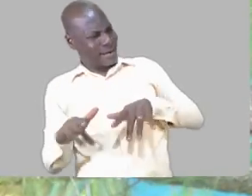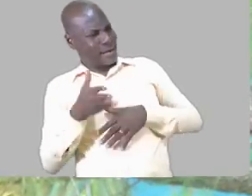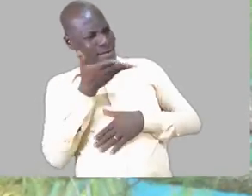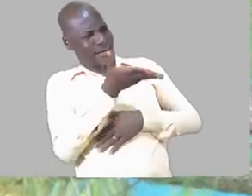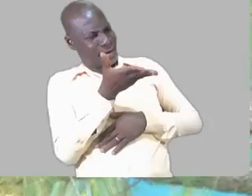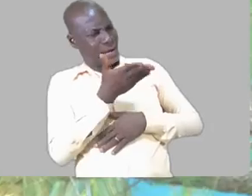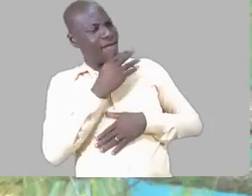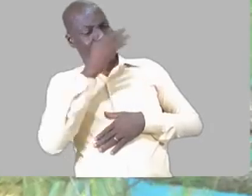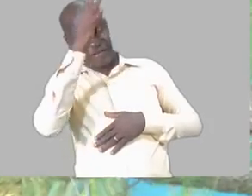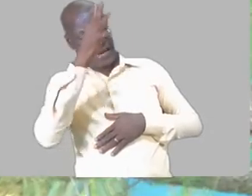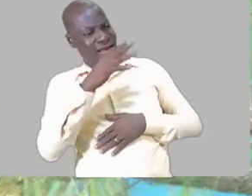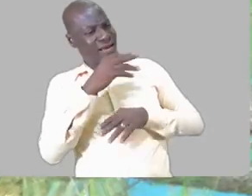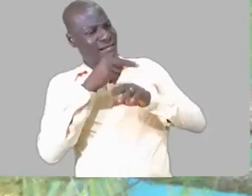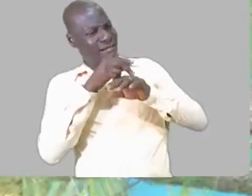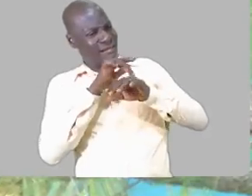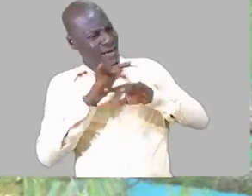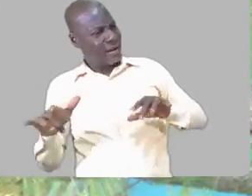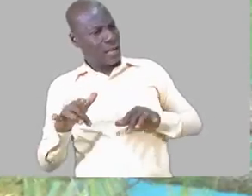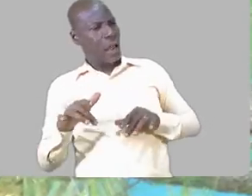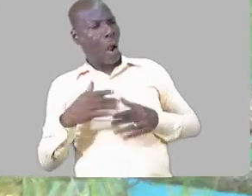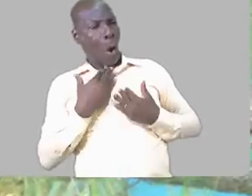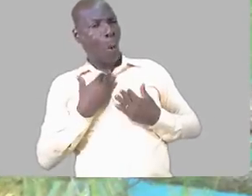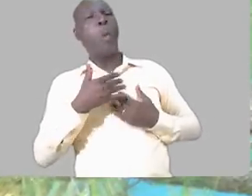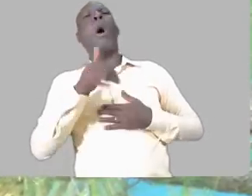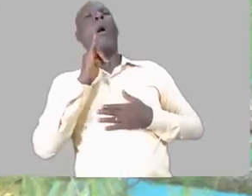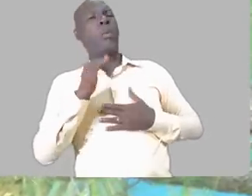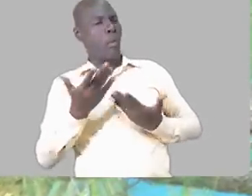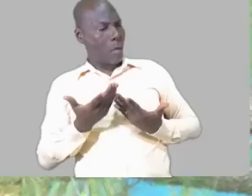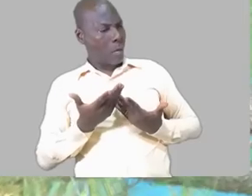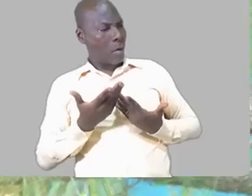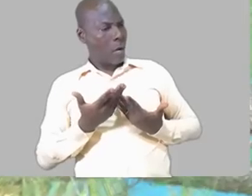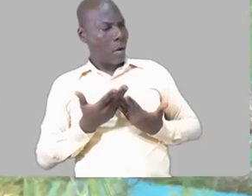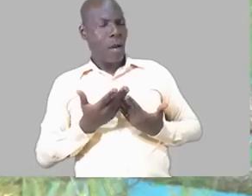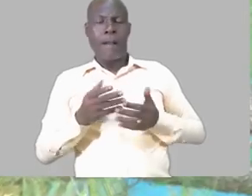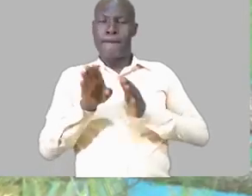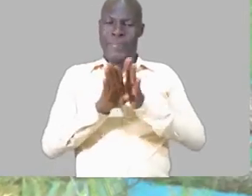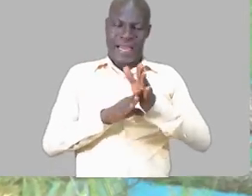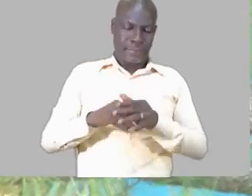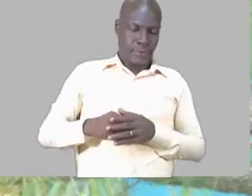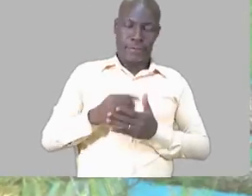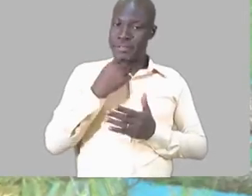wabo na wayi ne hu nyina bible say ham ekohwa ye no